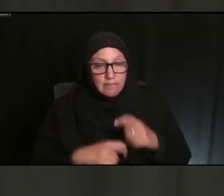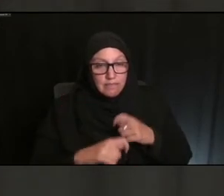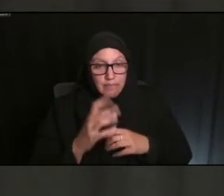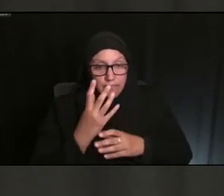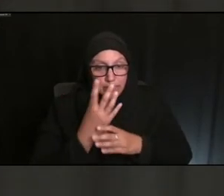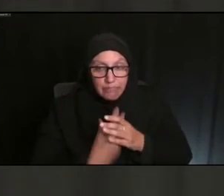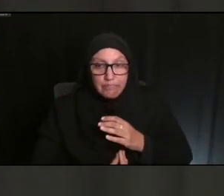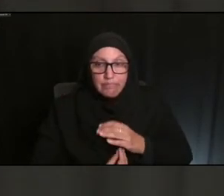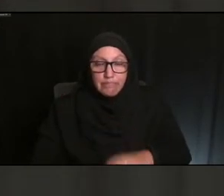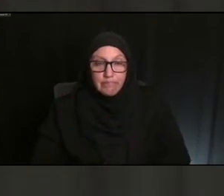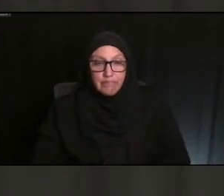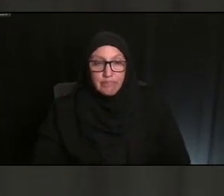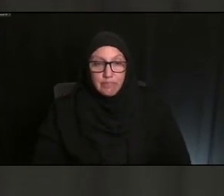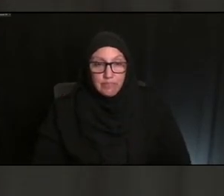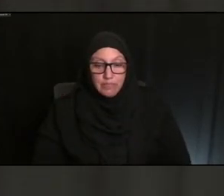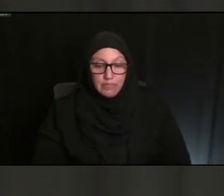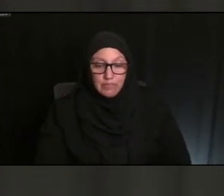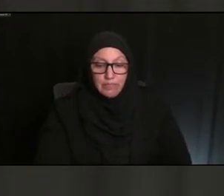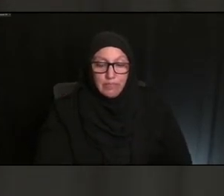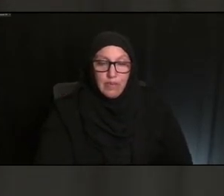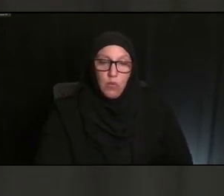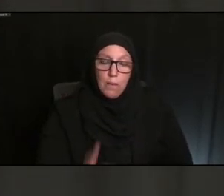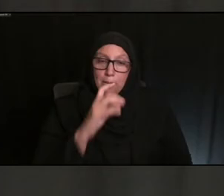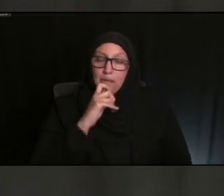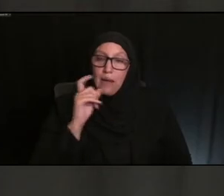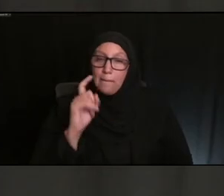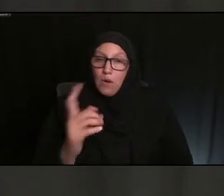one man even came next to Imam al-Sadiq alayhi salam to